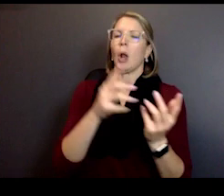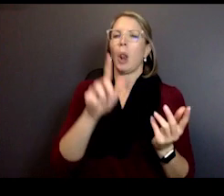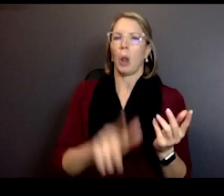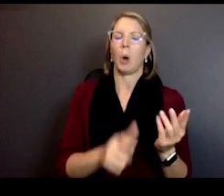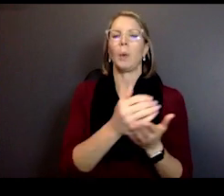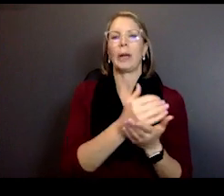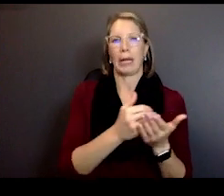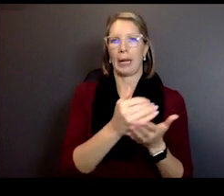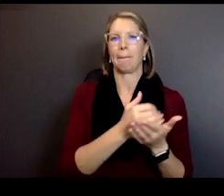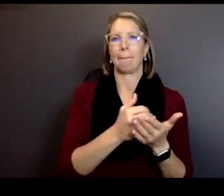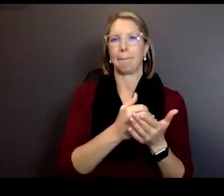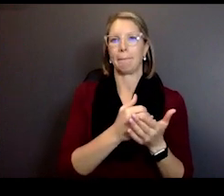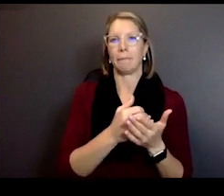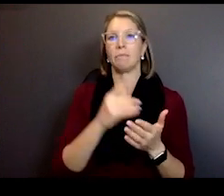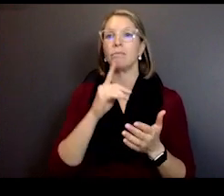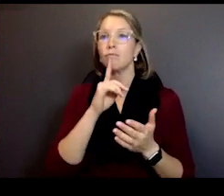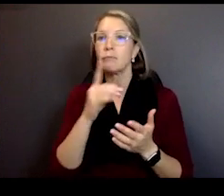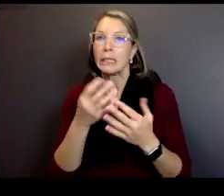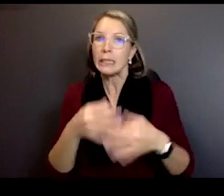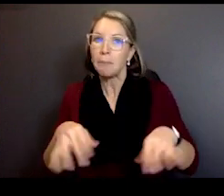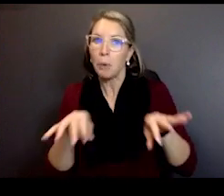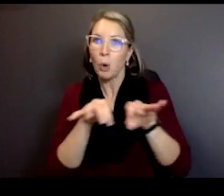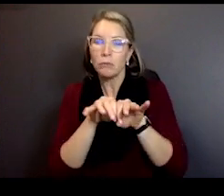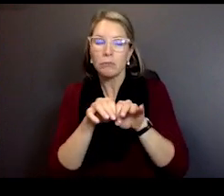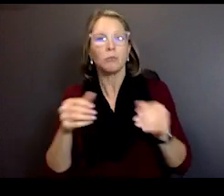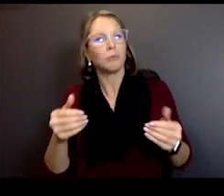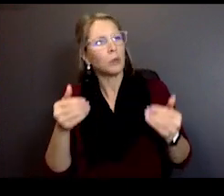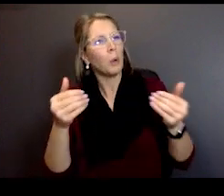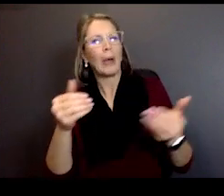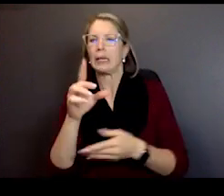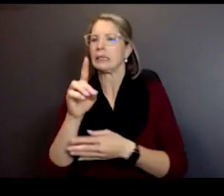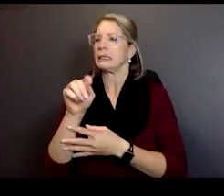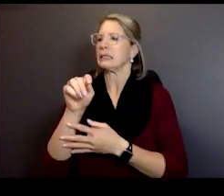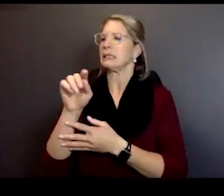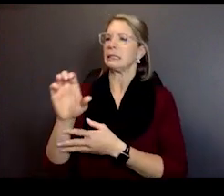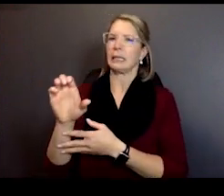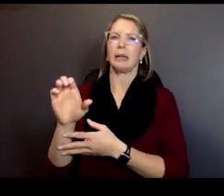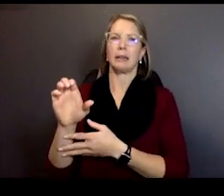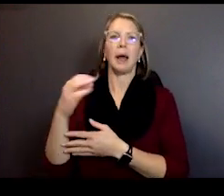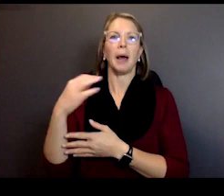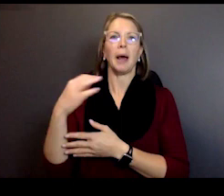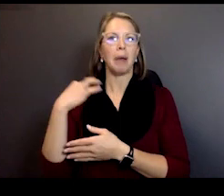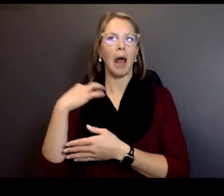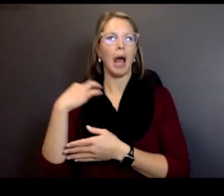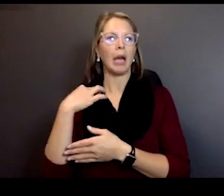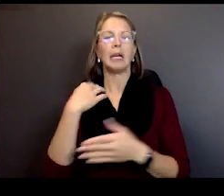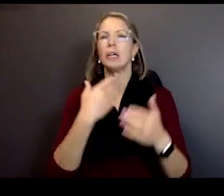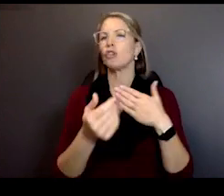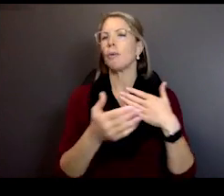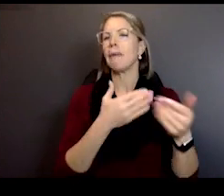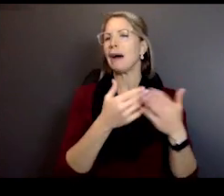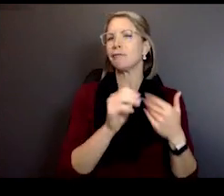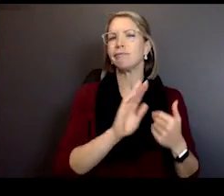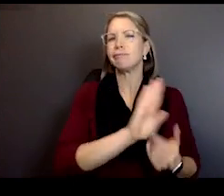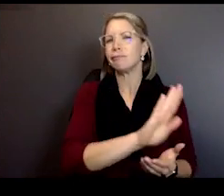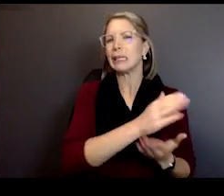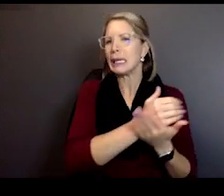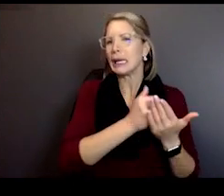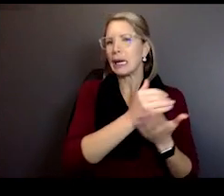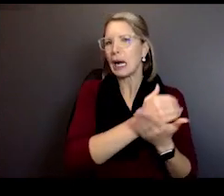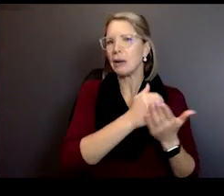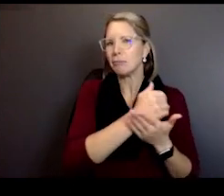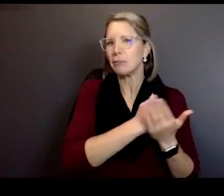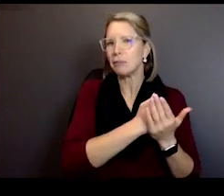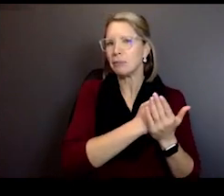that all eligible individuals apply for the DTC regardless of their taxable income in order to qualify for